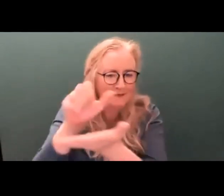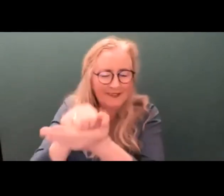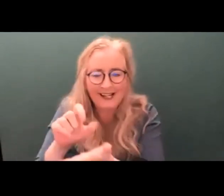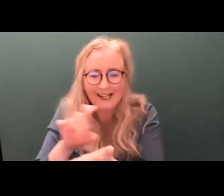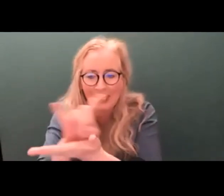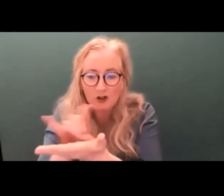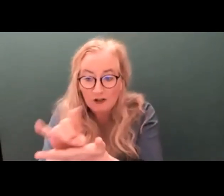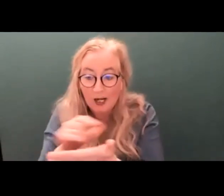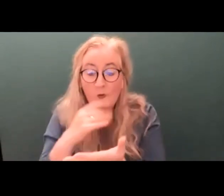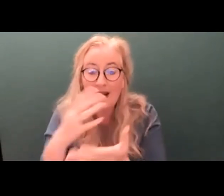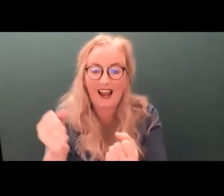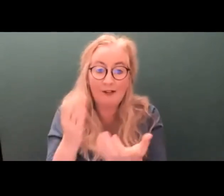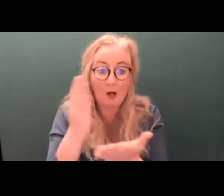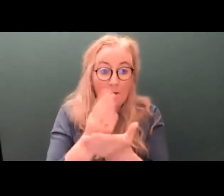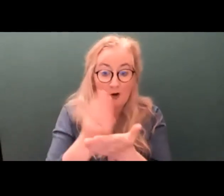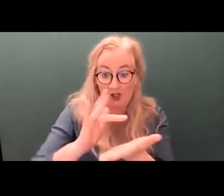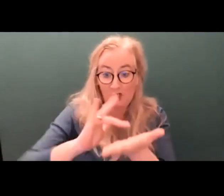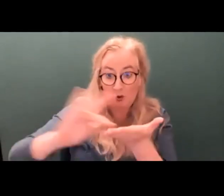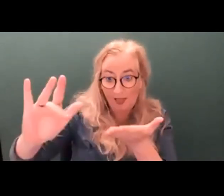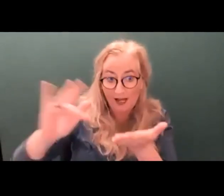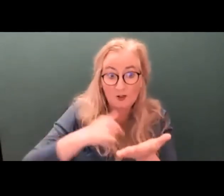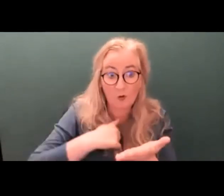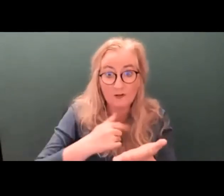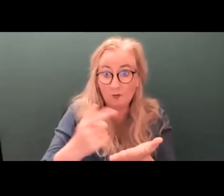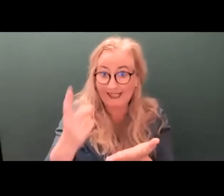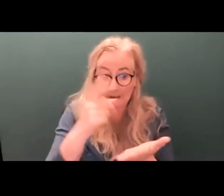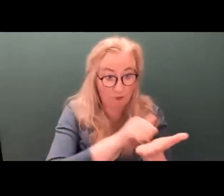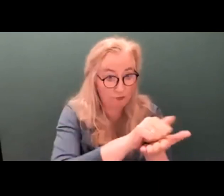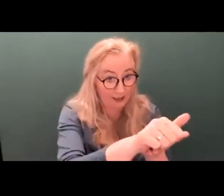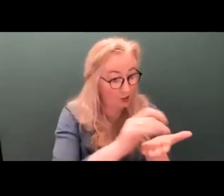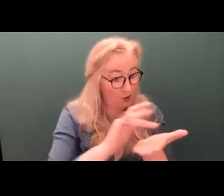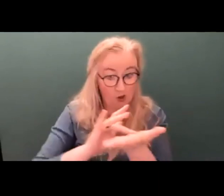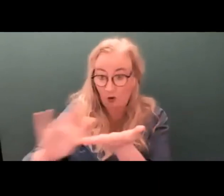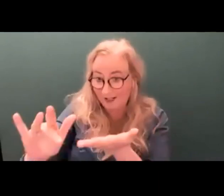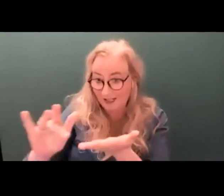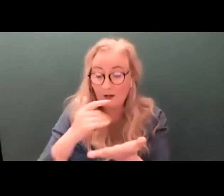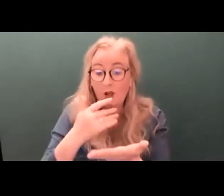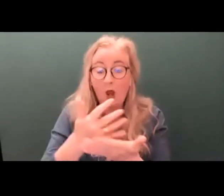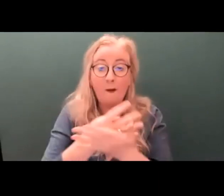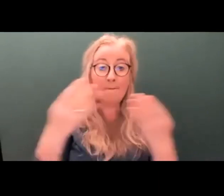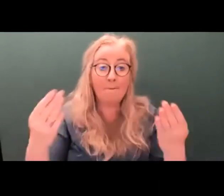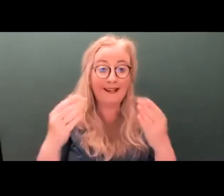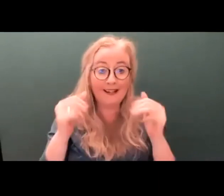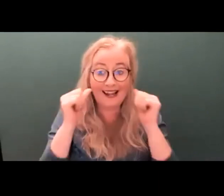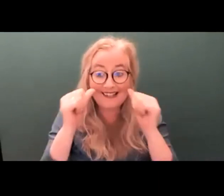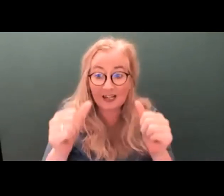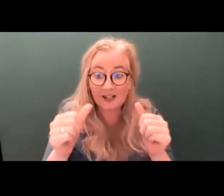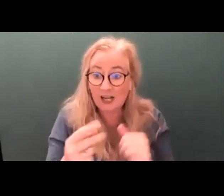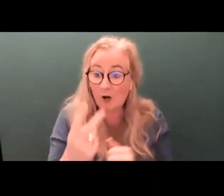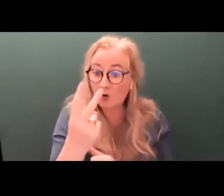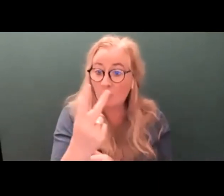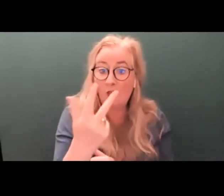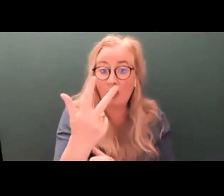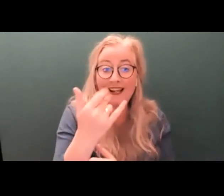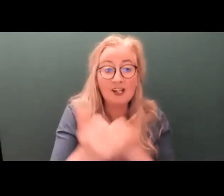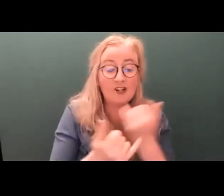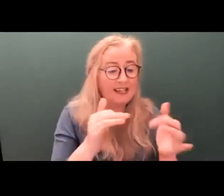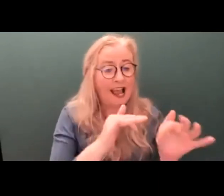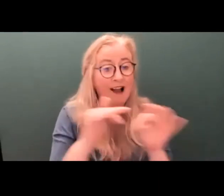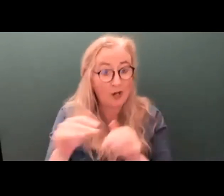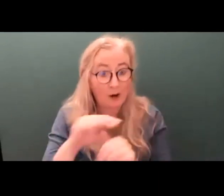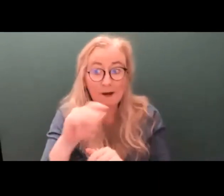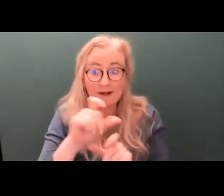all the books sold out that we printed, basically, and there was a huge attendance. And even two or three years later, people still say,